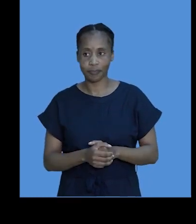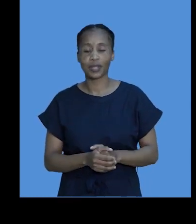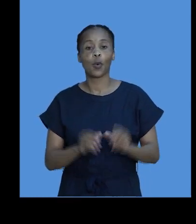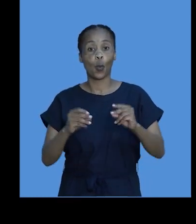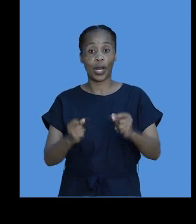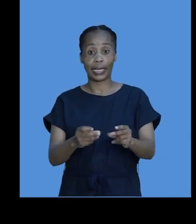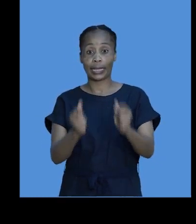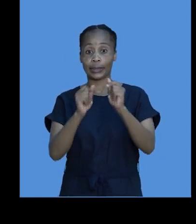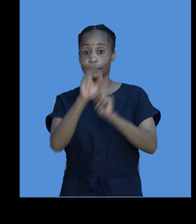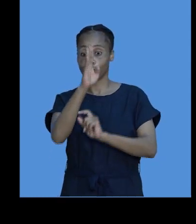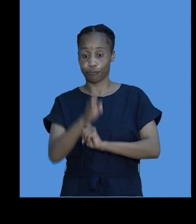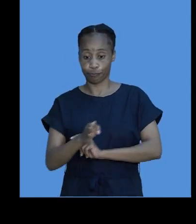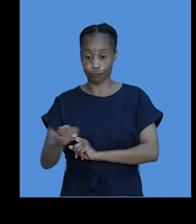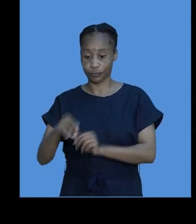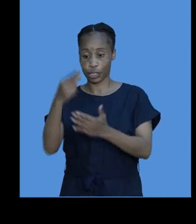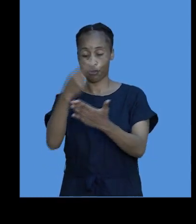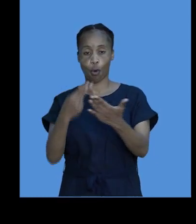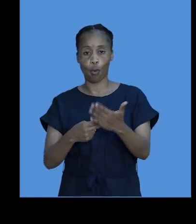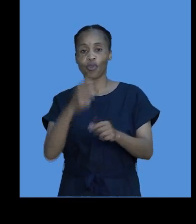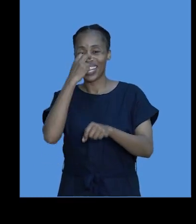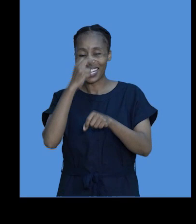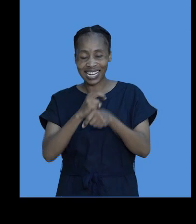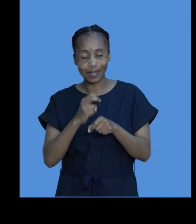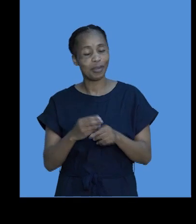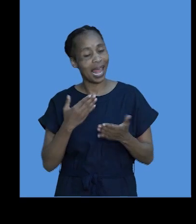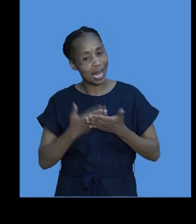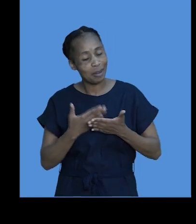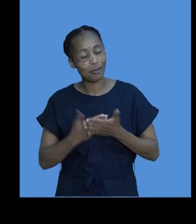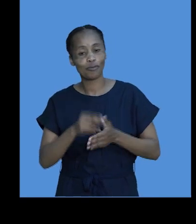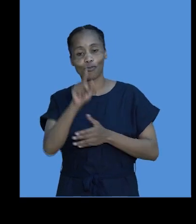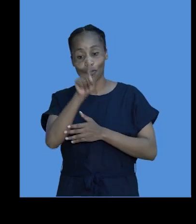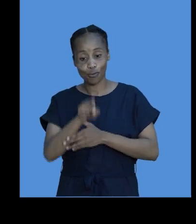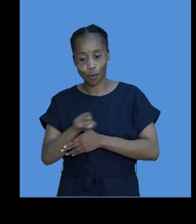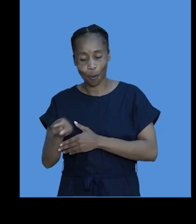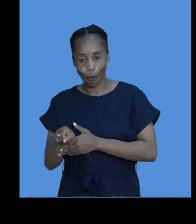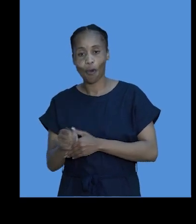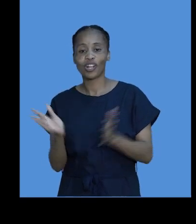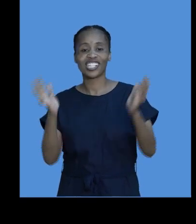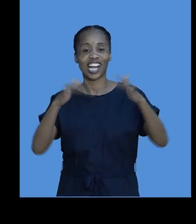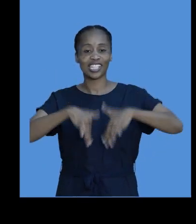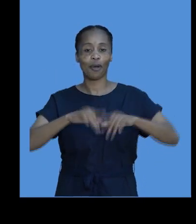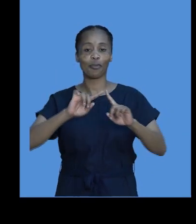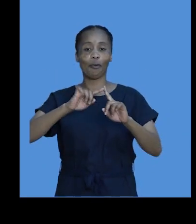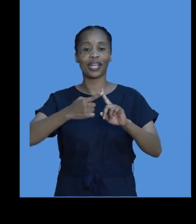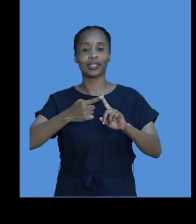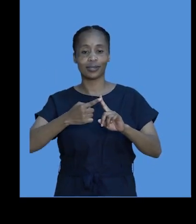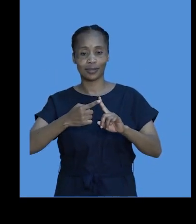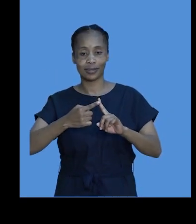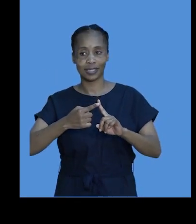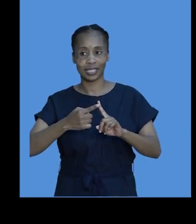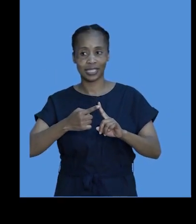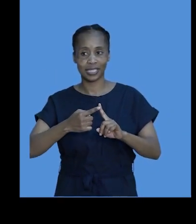its average variable cost. Quickly, this is the diagram. You need to be able to draw as well the shutdown